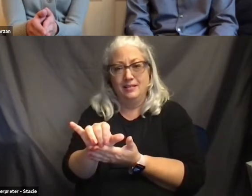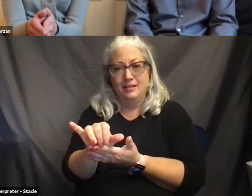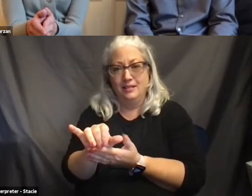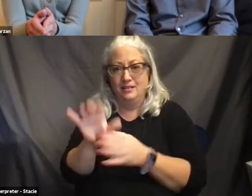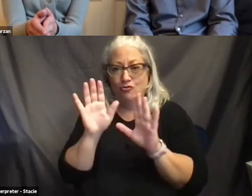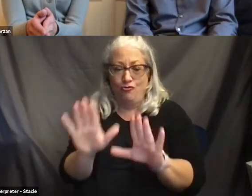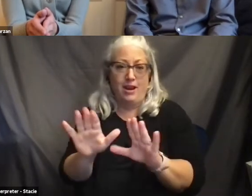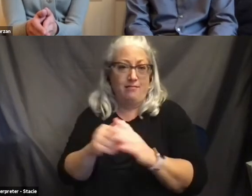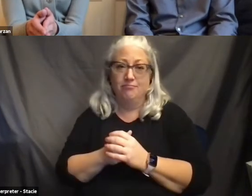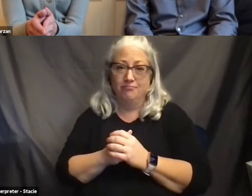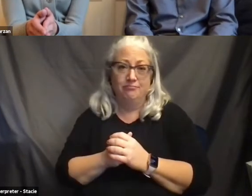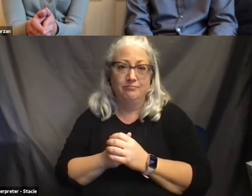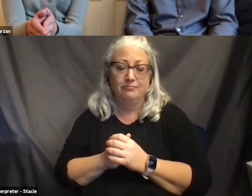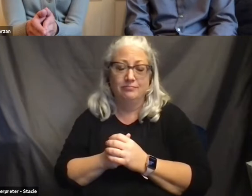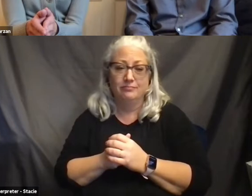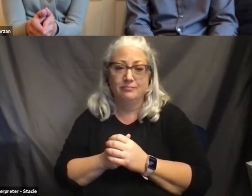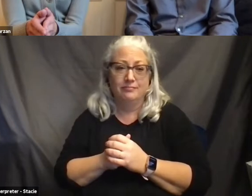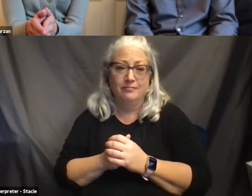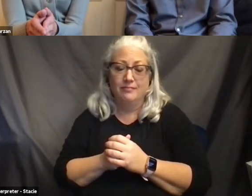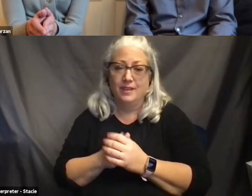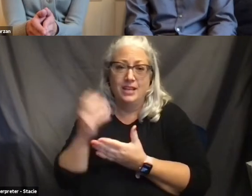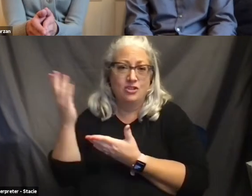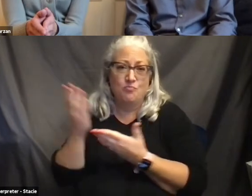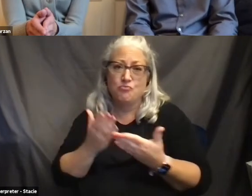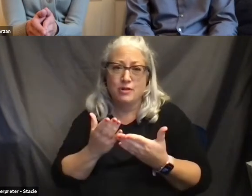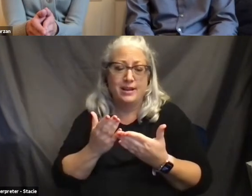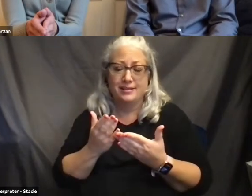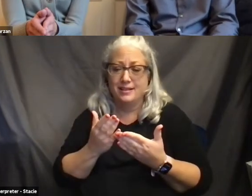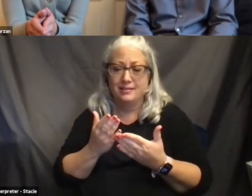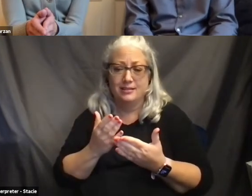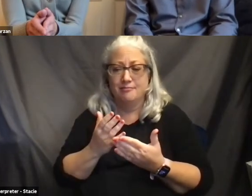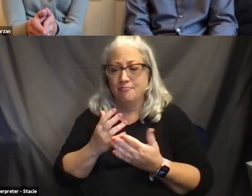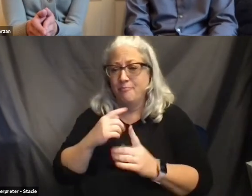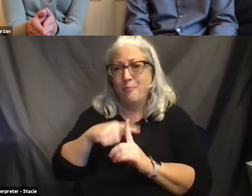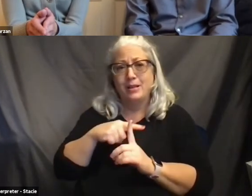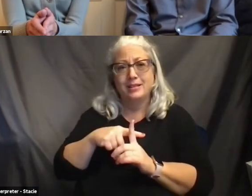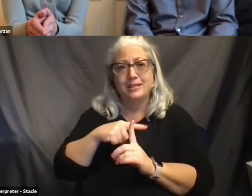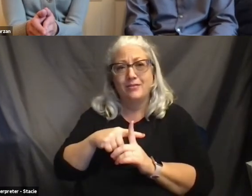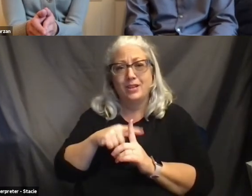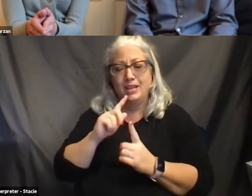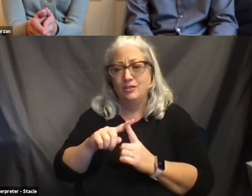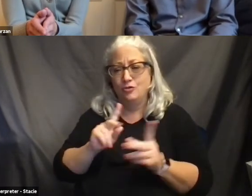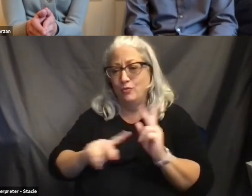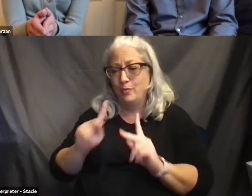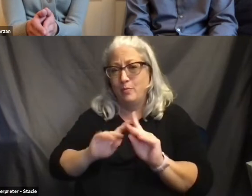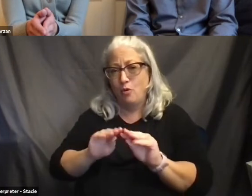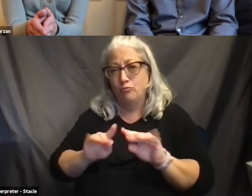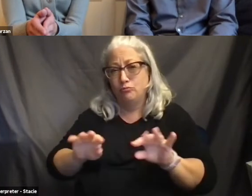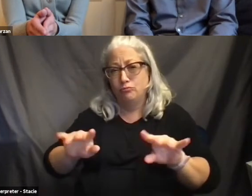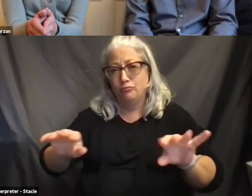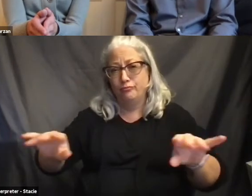great, and everyone, he just brings this positivity to people around him,